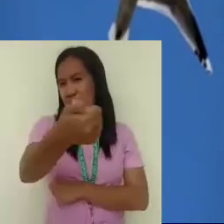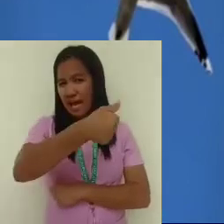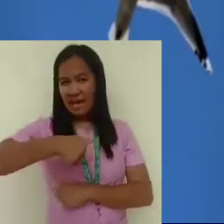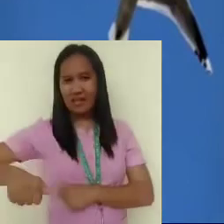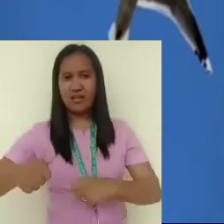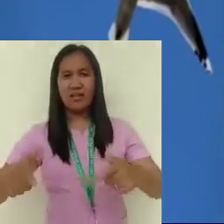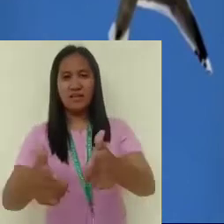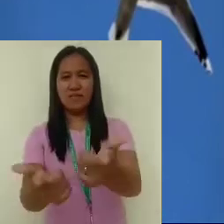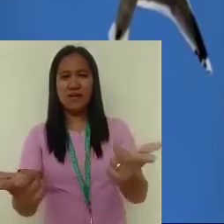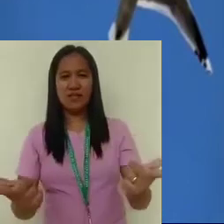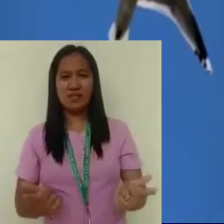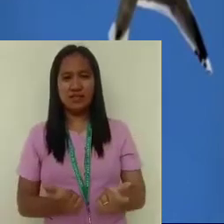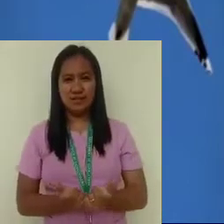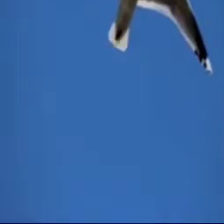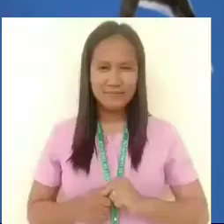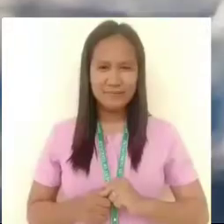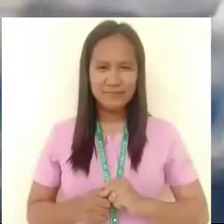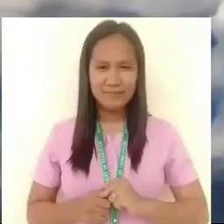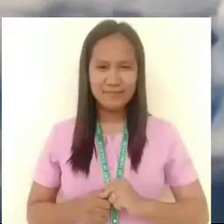any other location.